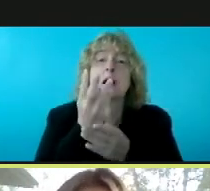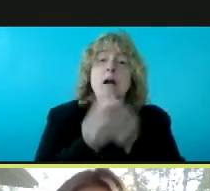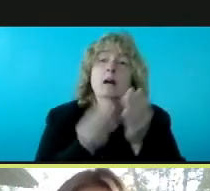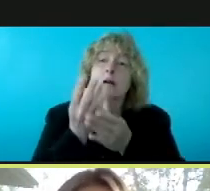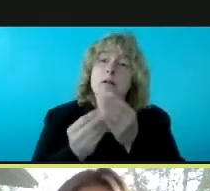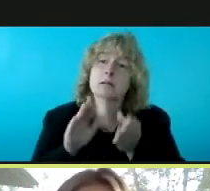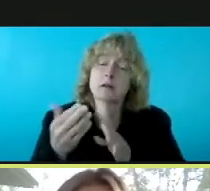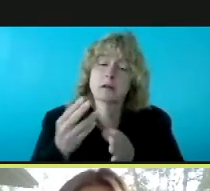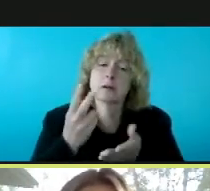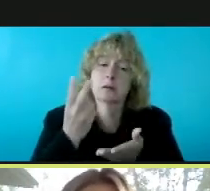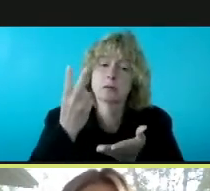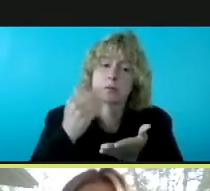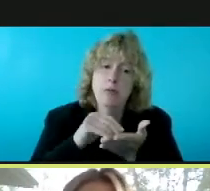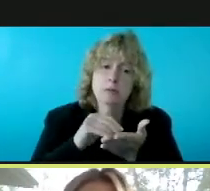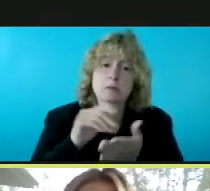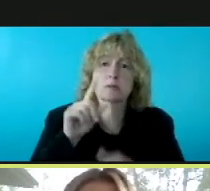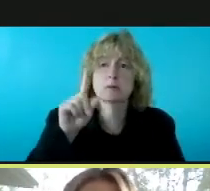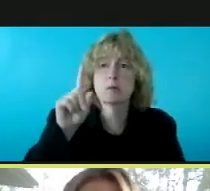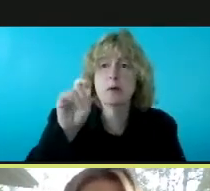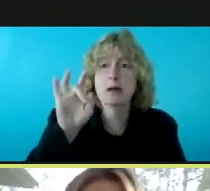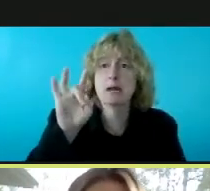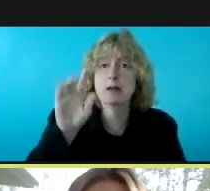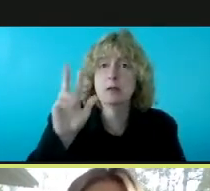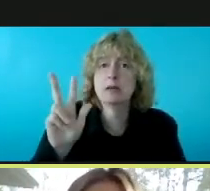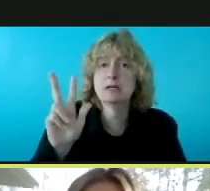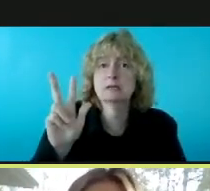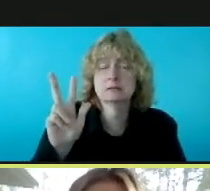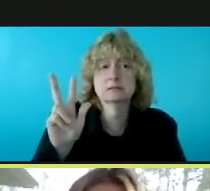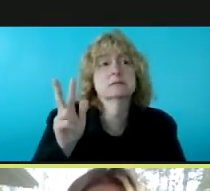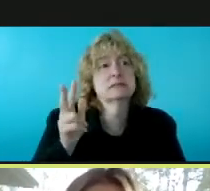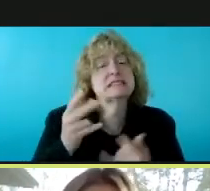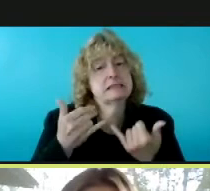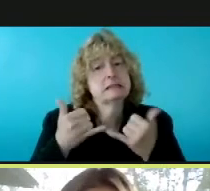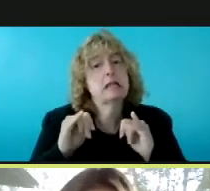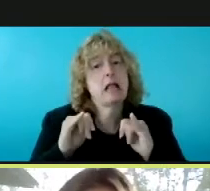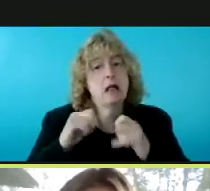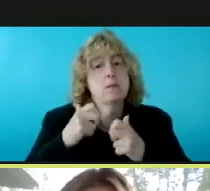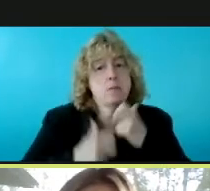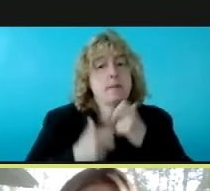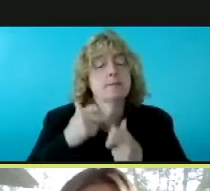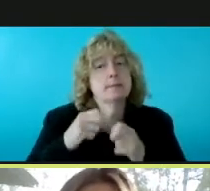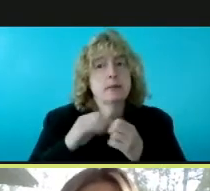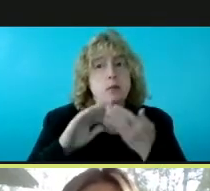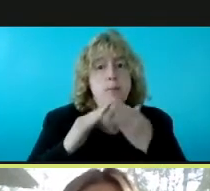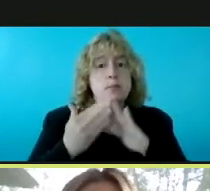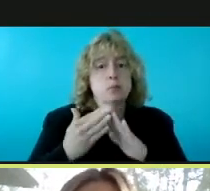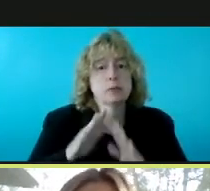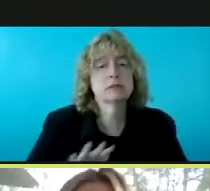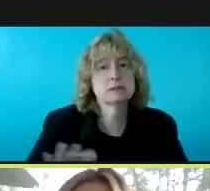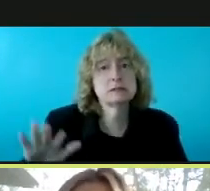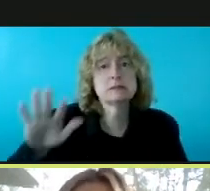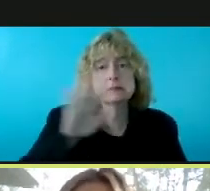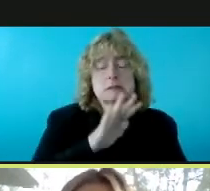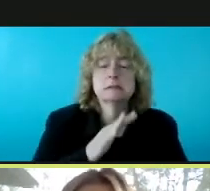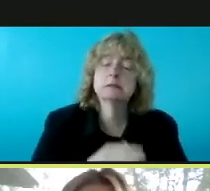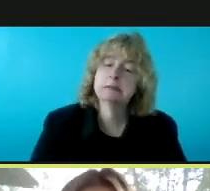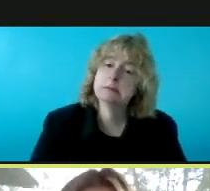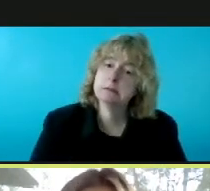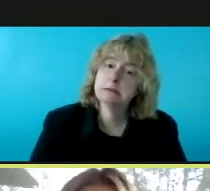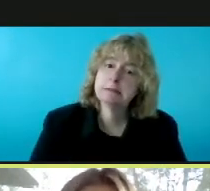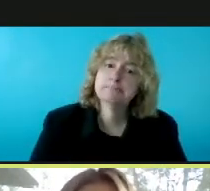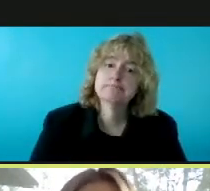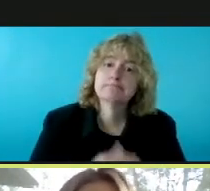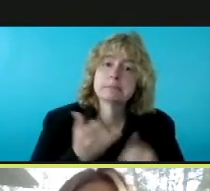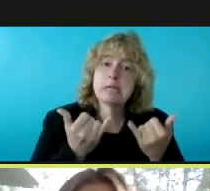2,183 Detroiters to COVID-19, so it's still definitely a problem in our community. Let's talk about our